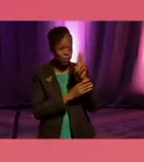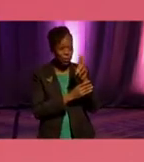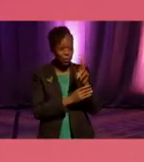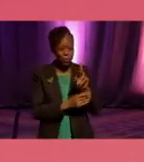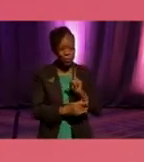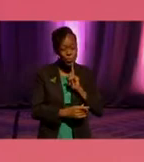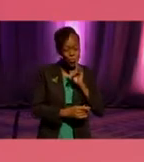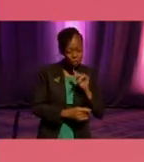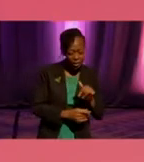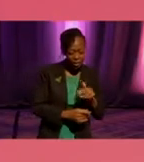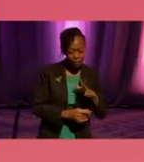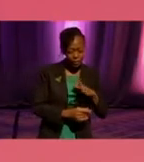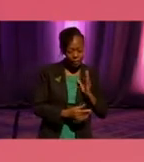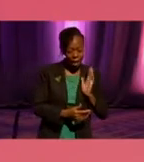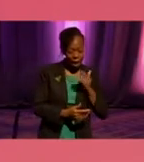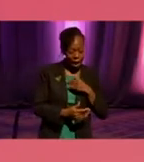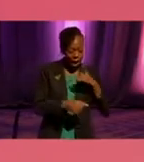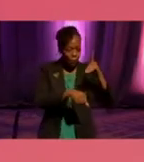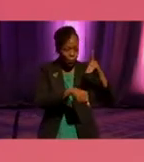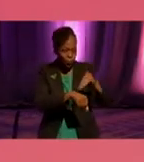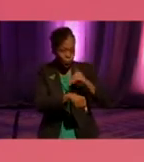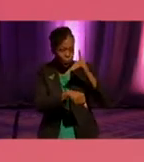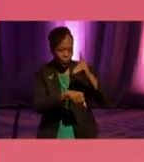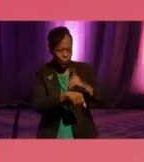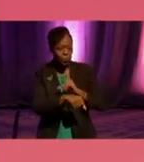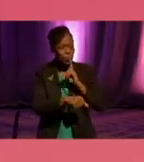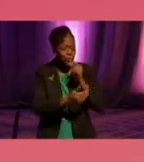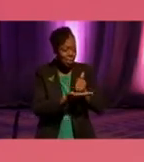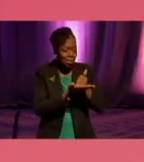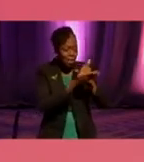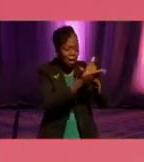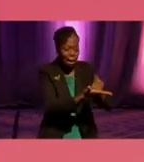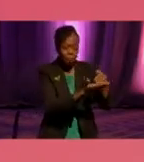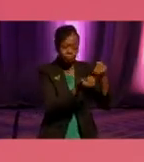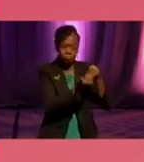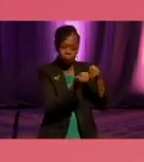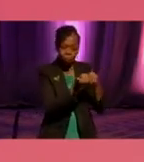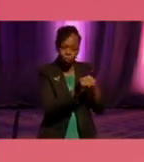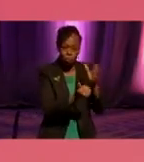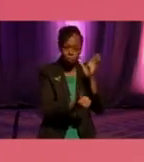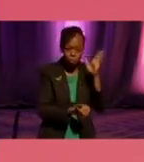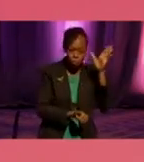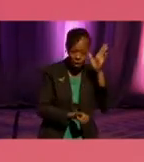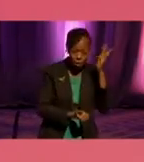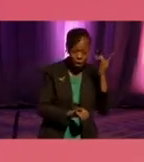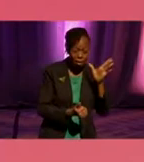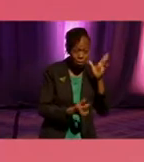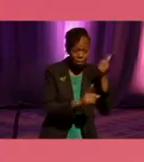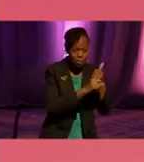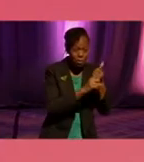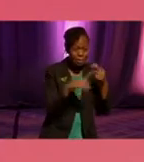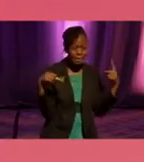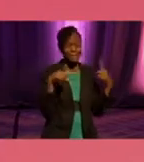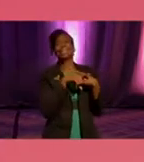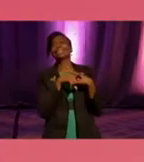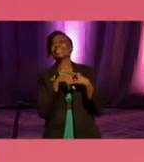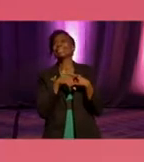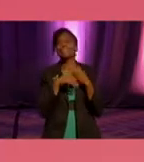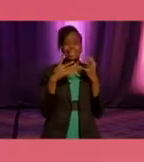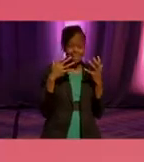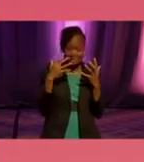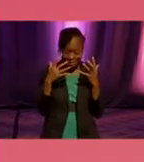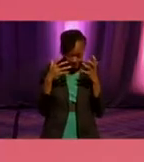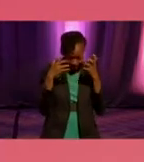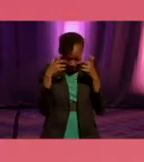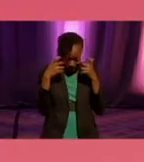it is our duty to really help to support parents because they are in crisis. We expect to have